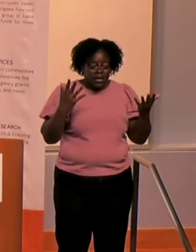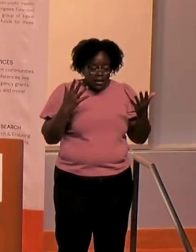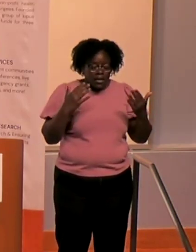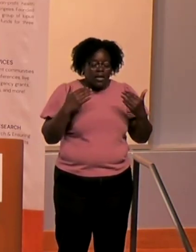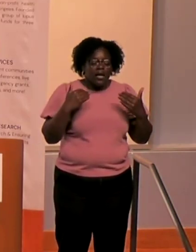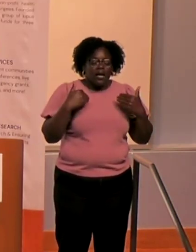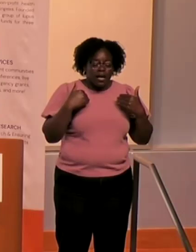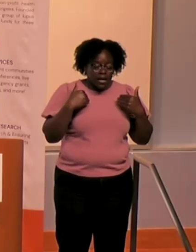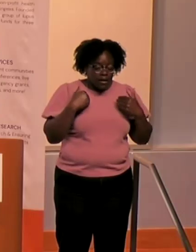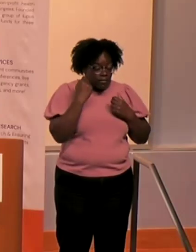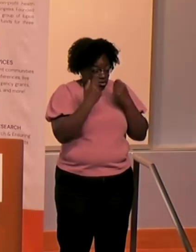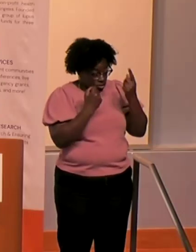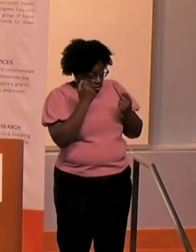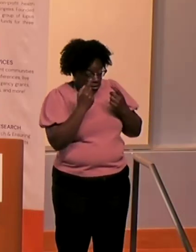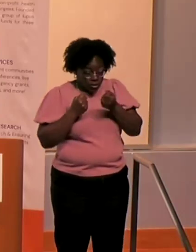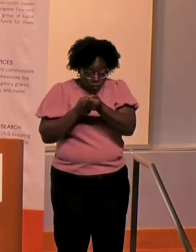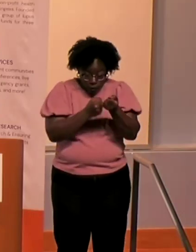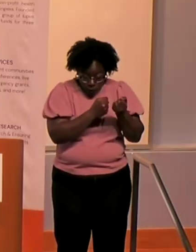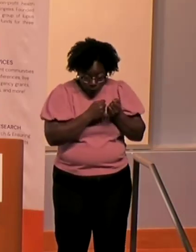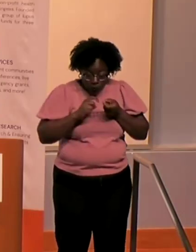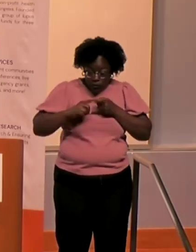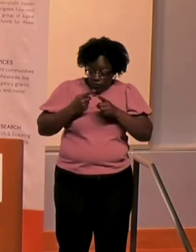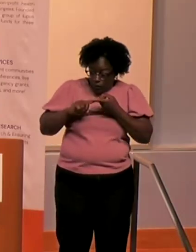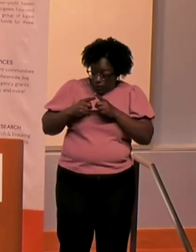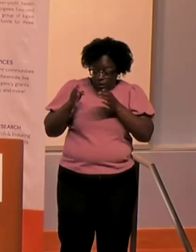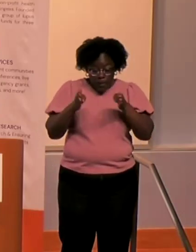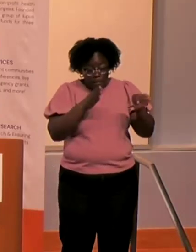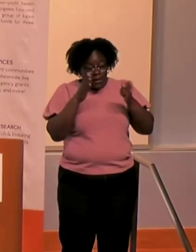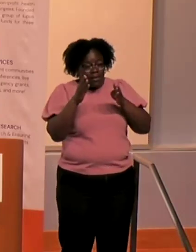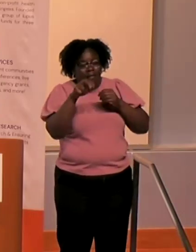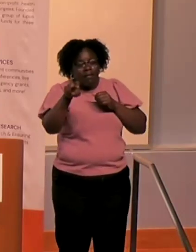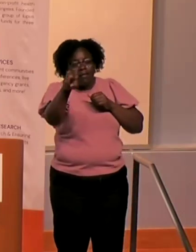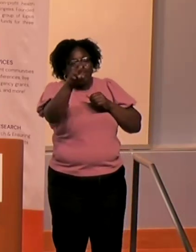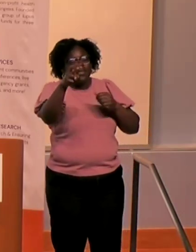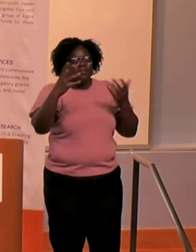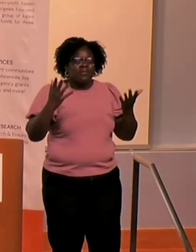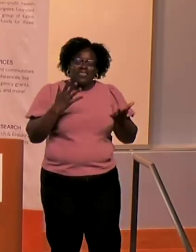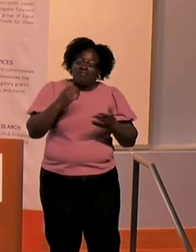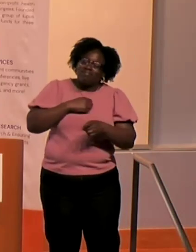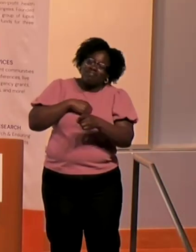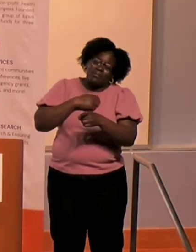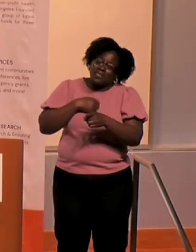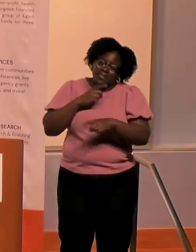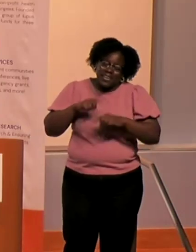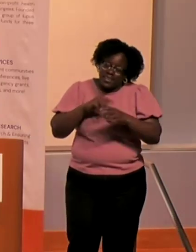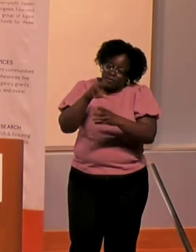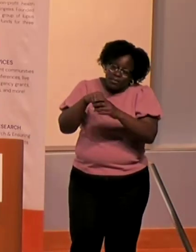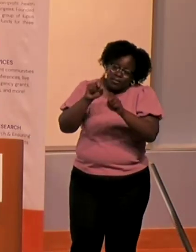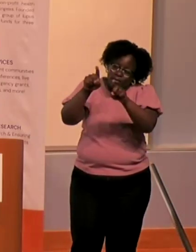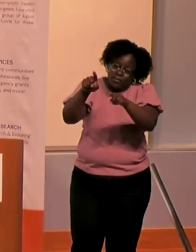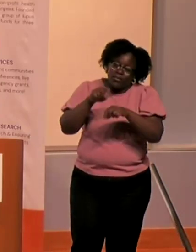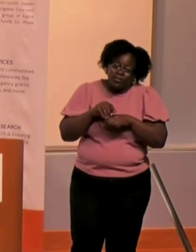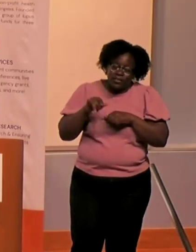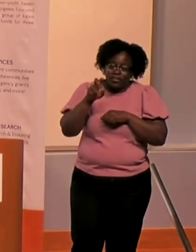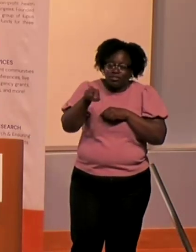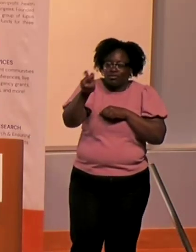had very understanding, supportive friends where we've had plans to go on a trip and I just don't feel well and say, I can't come, I'm sorry.